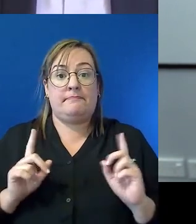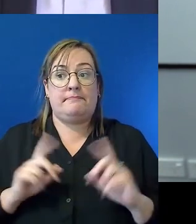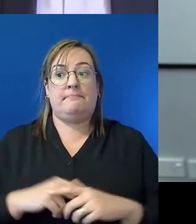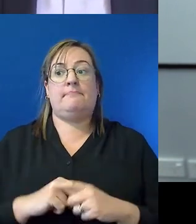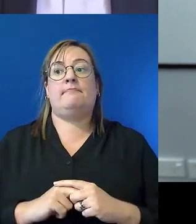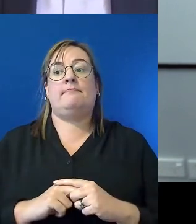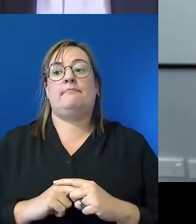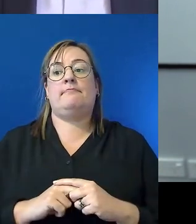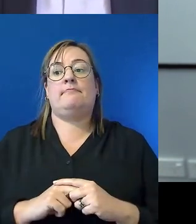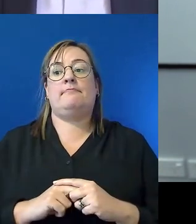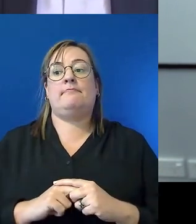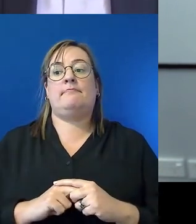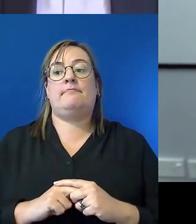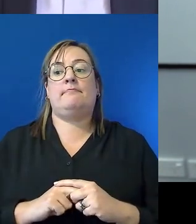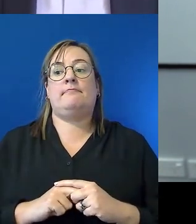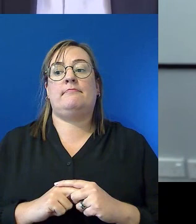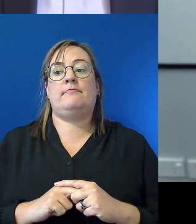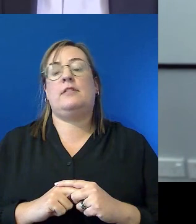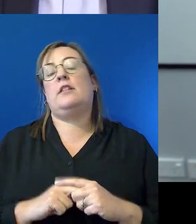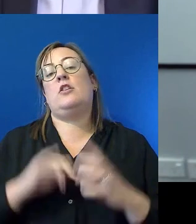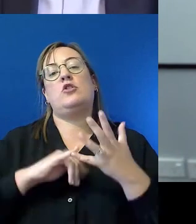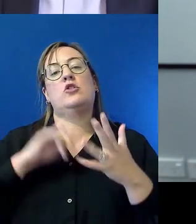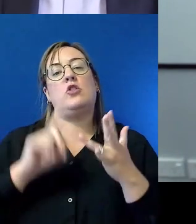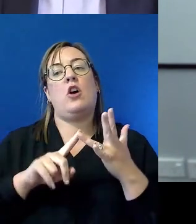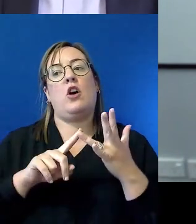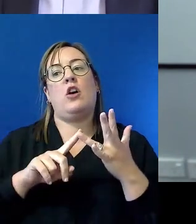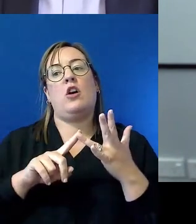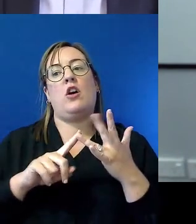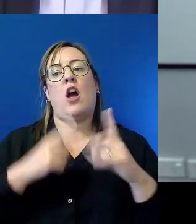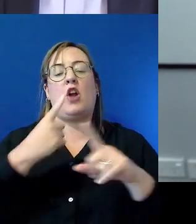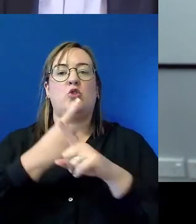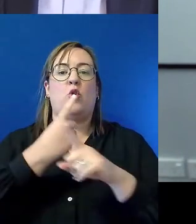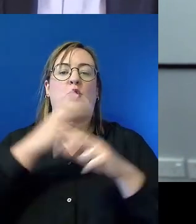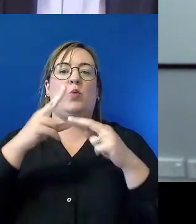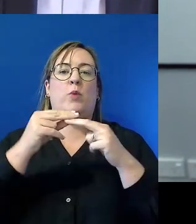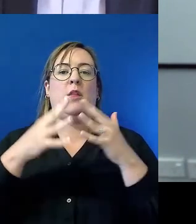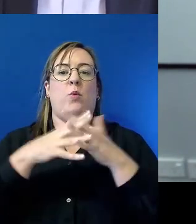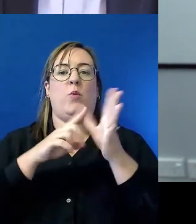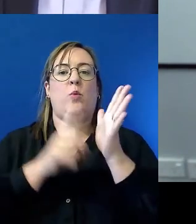So when I kind of think about that, and it's back to Wally's kind of focus around, so